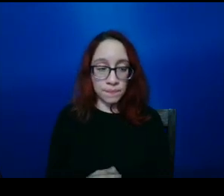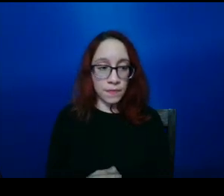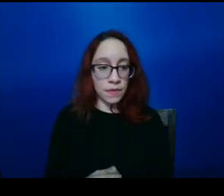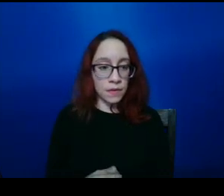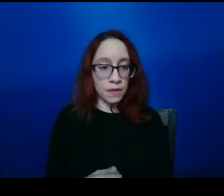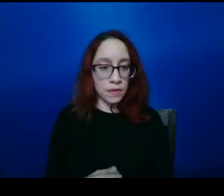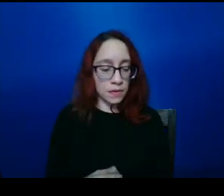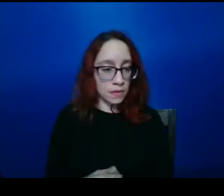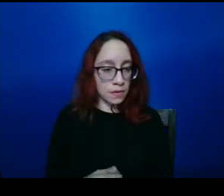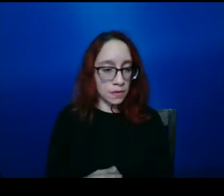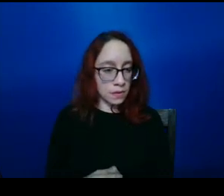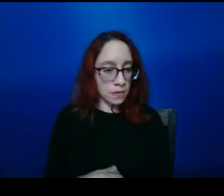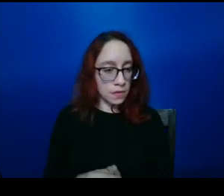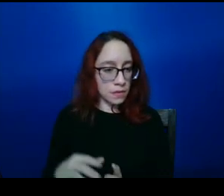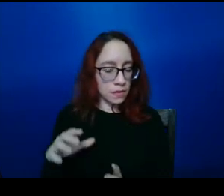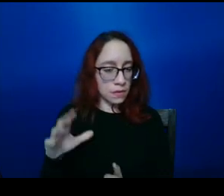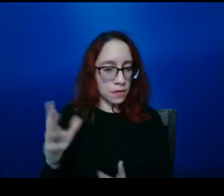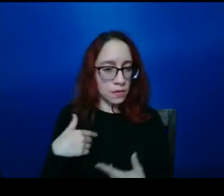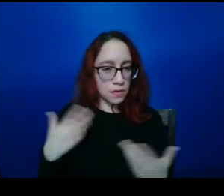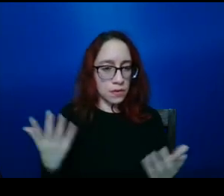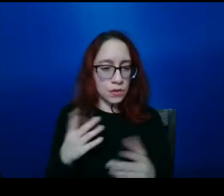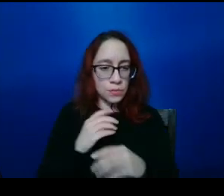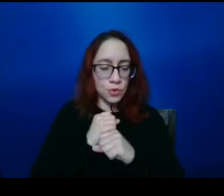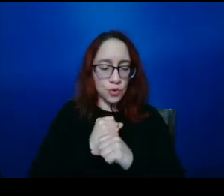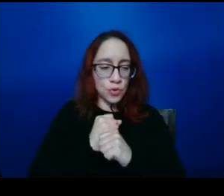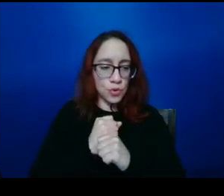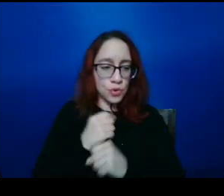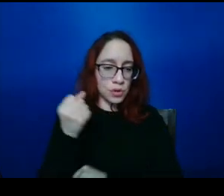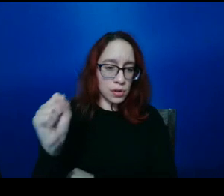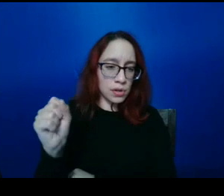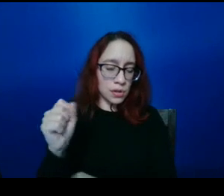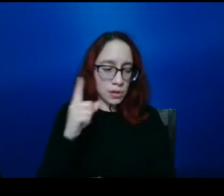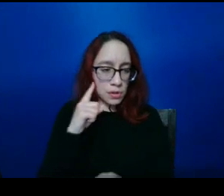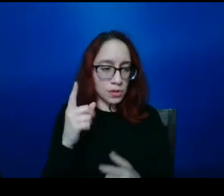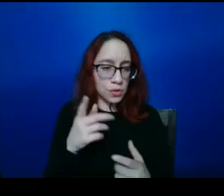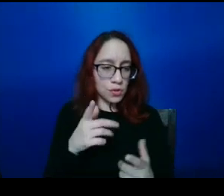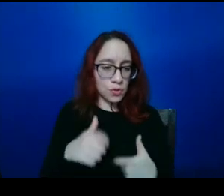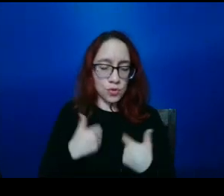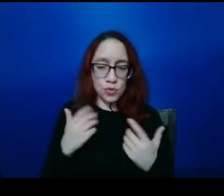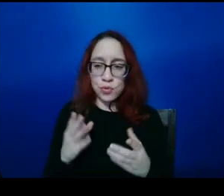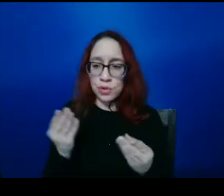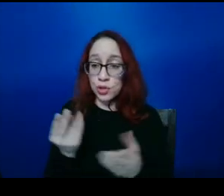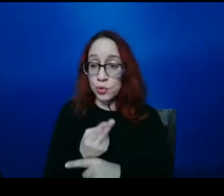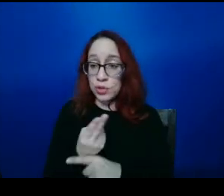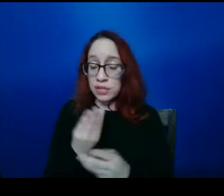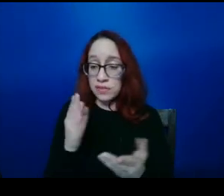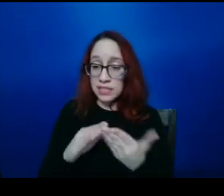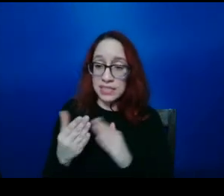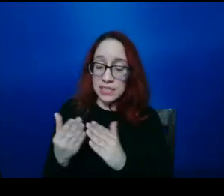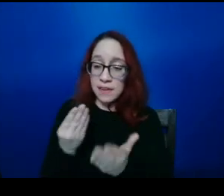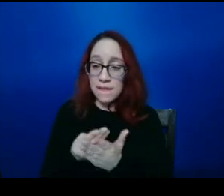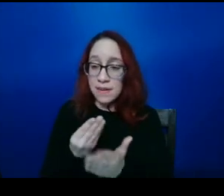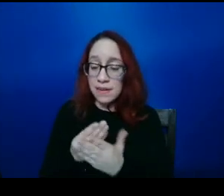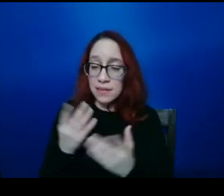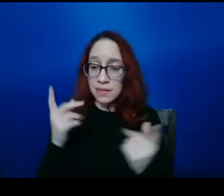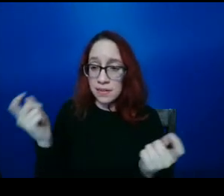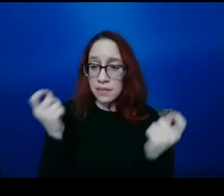Akmara Ragoni. I'm here to protest not approved by residents use of city funds to